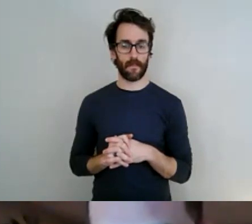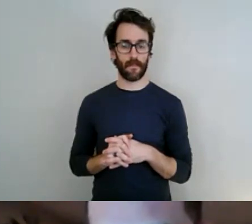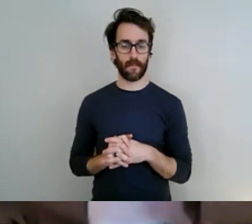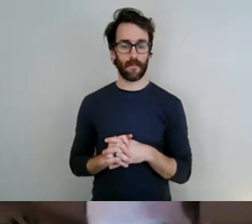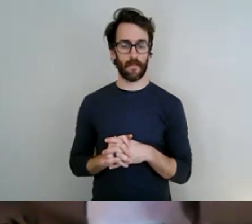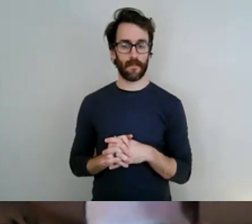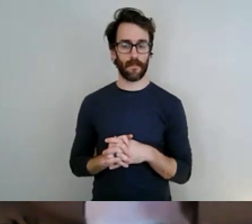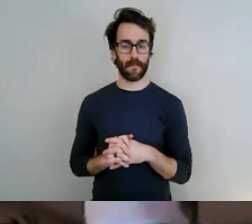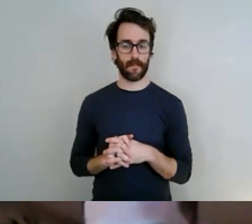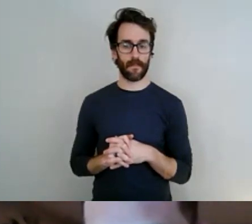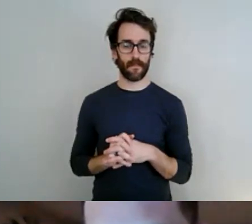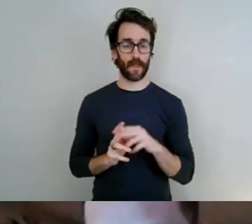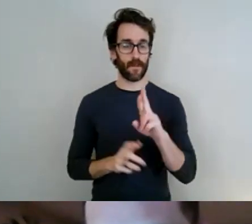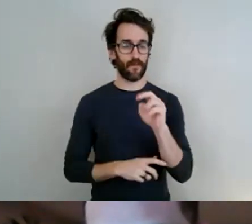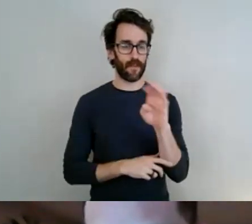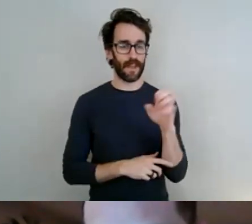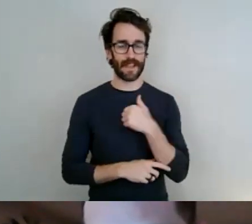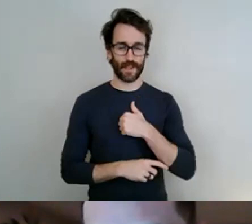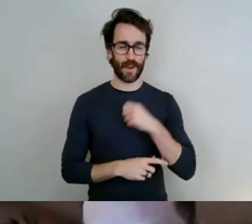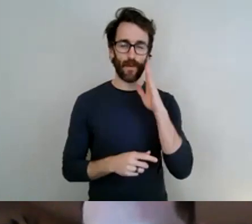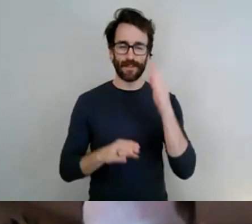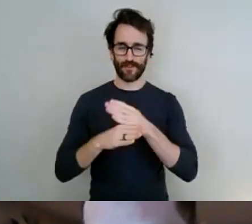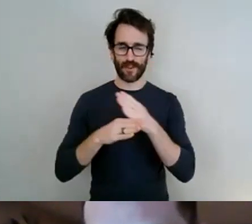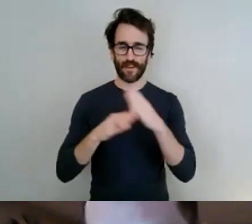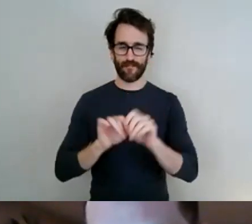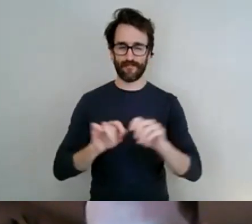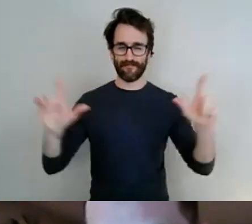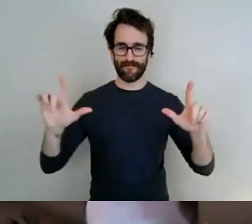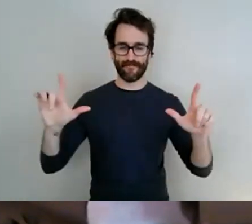Sorry, I'm just going to bring up my screen.